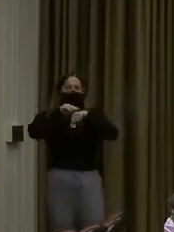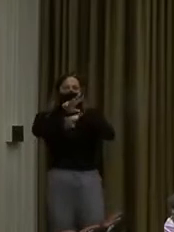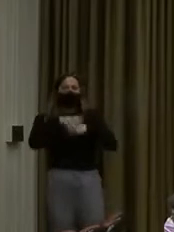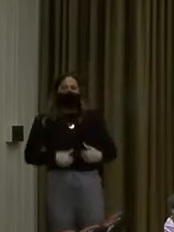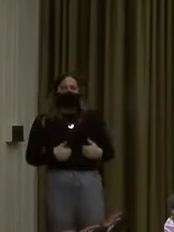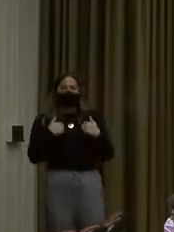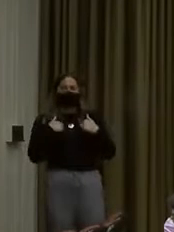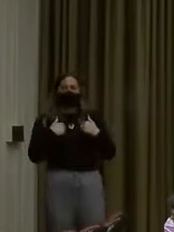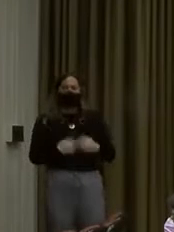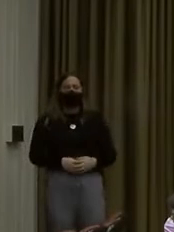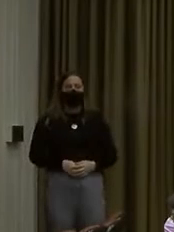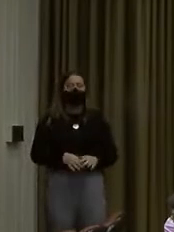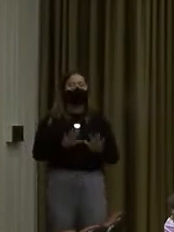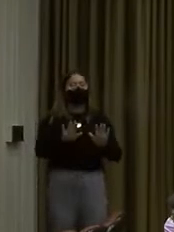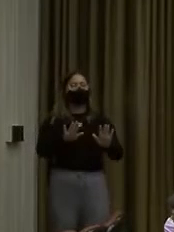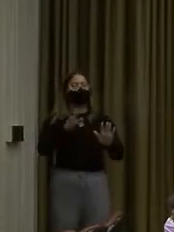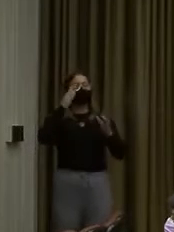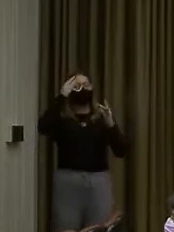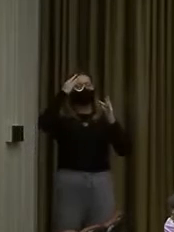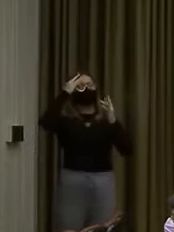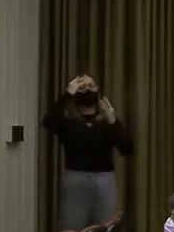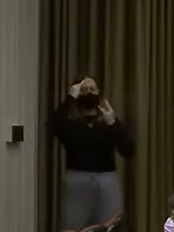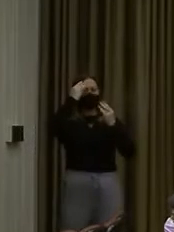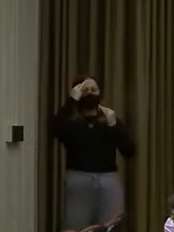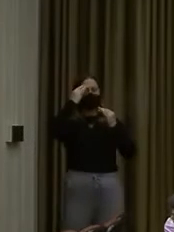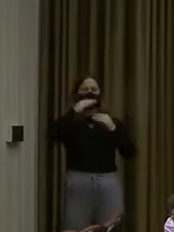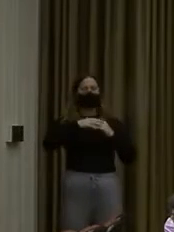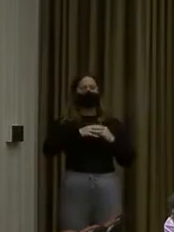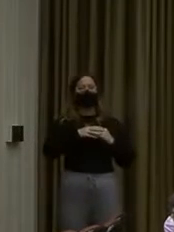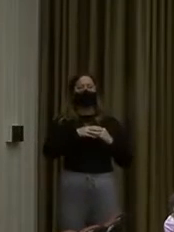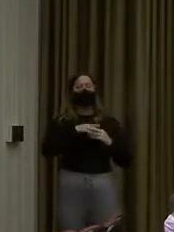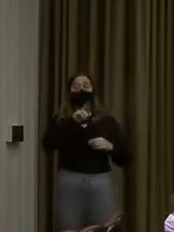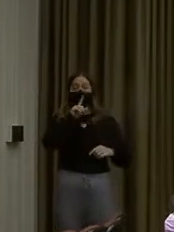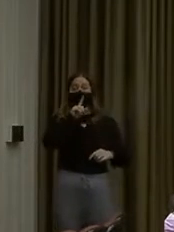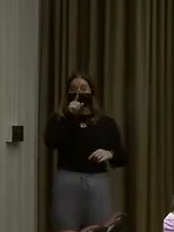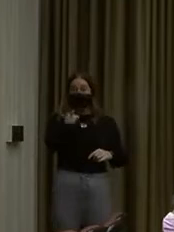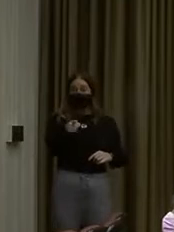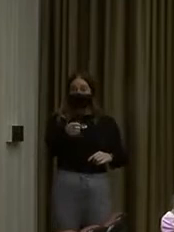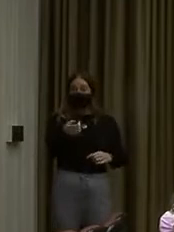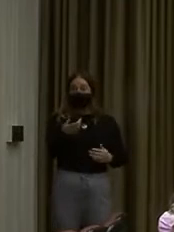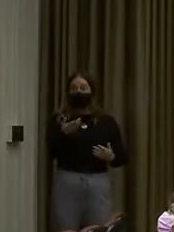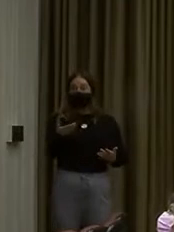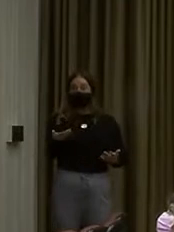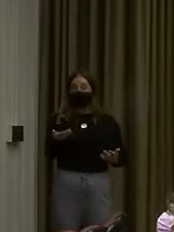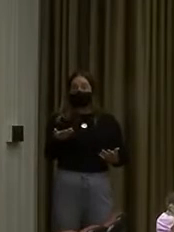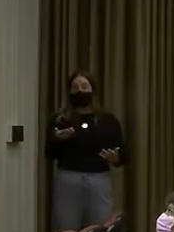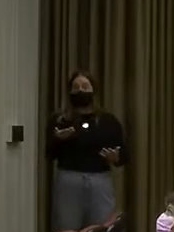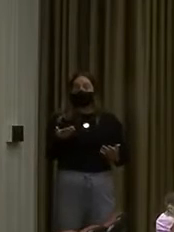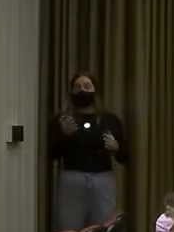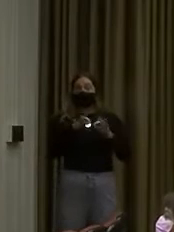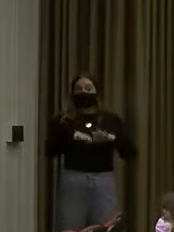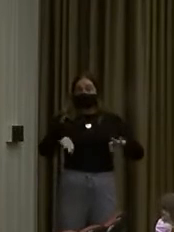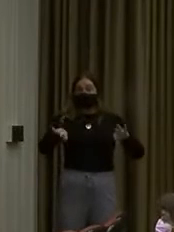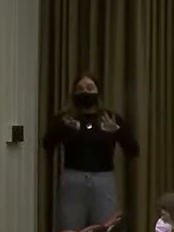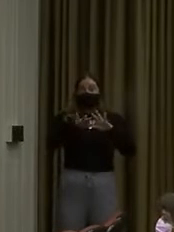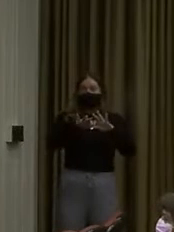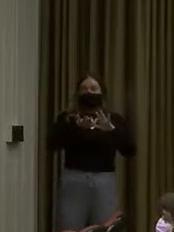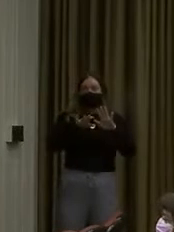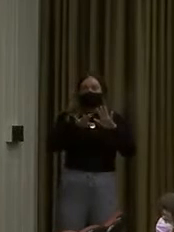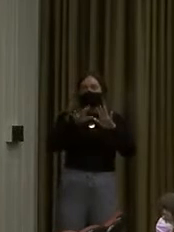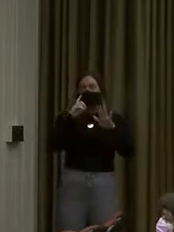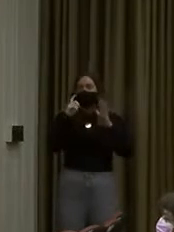when you think about it, right, it is true, that key among these determinants they have